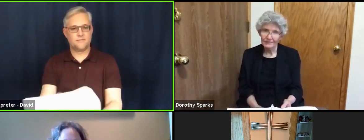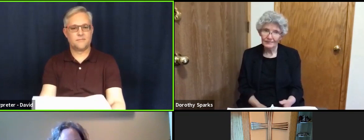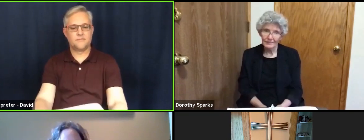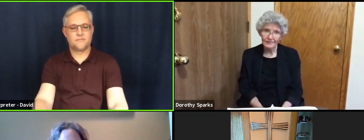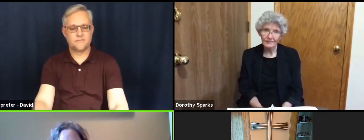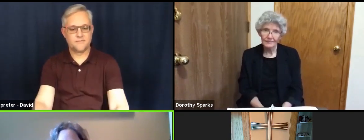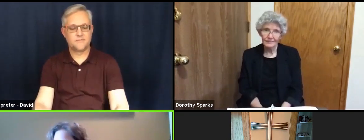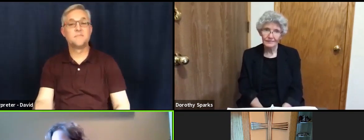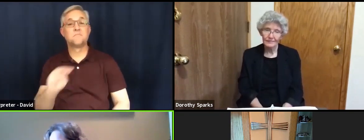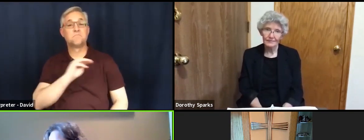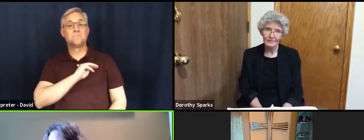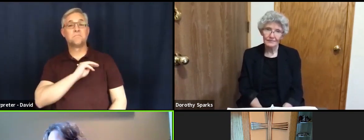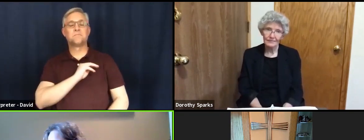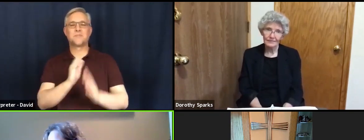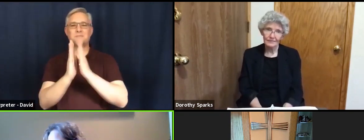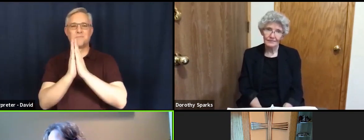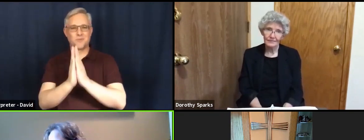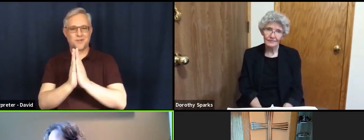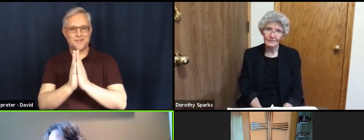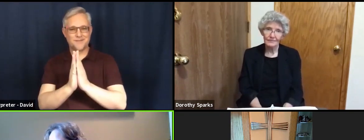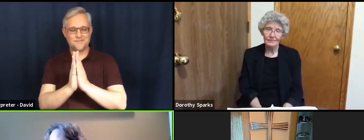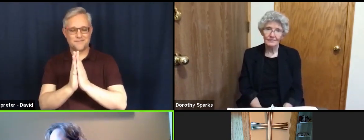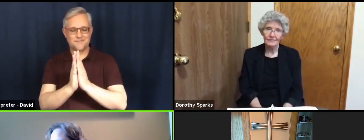Let us pray.